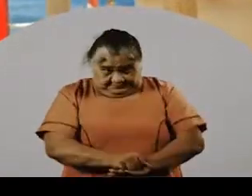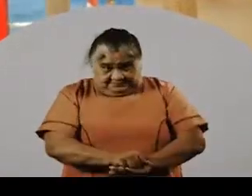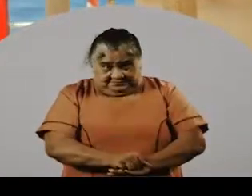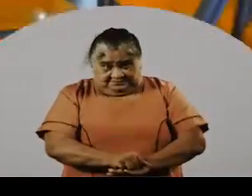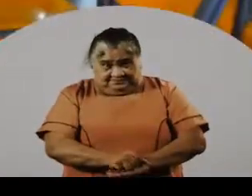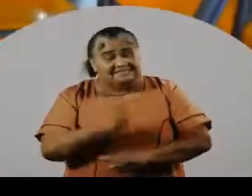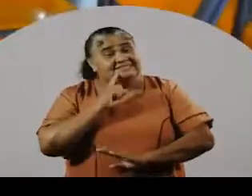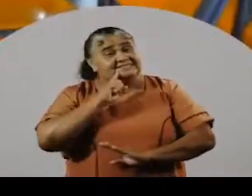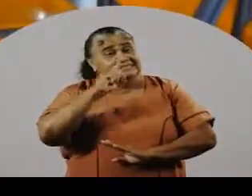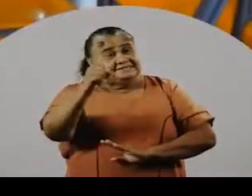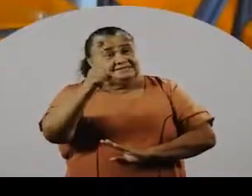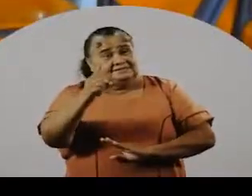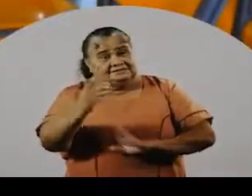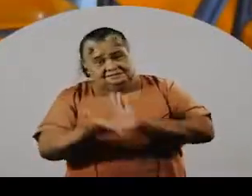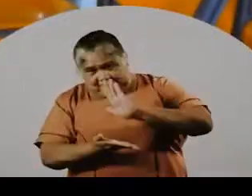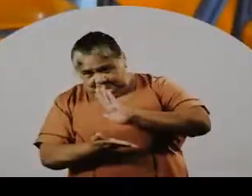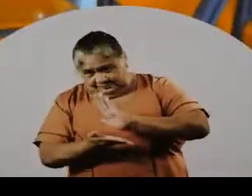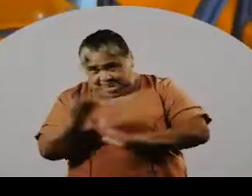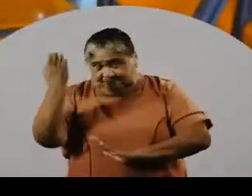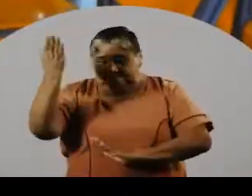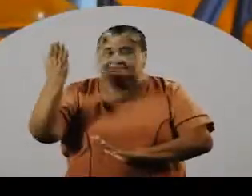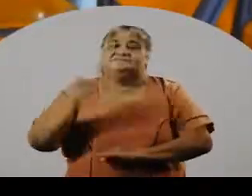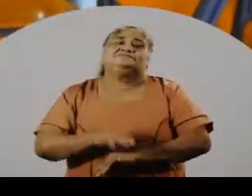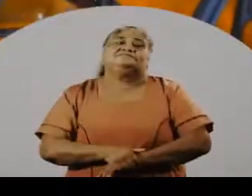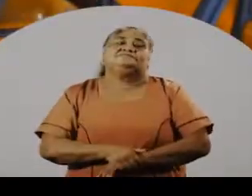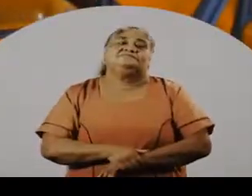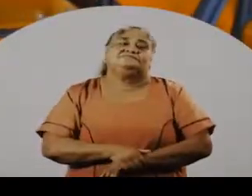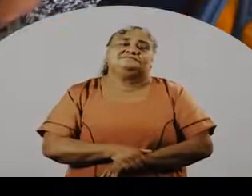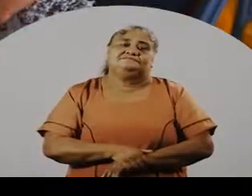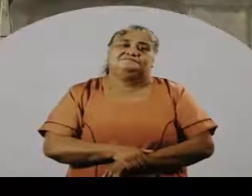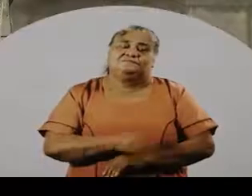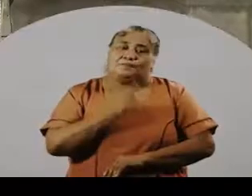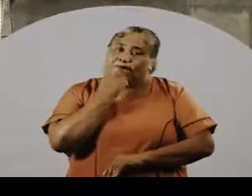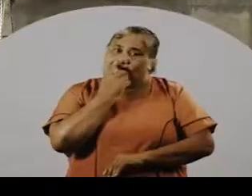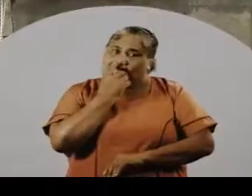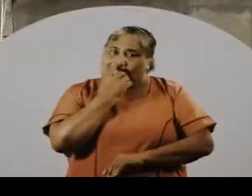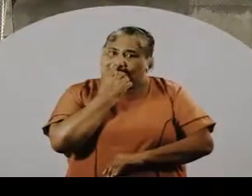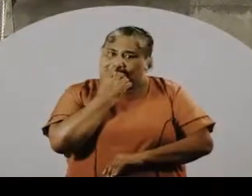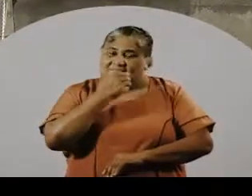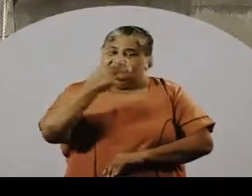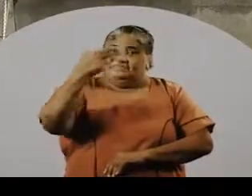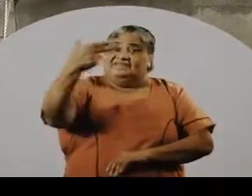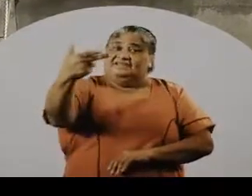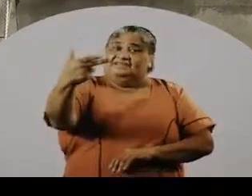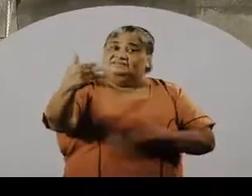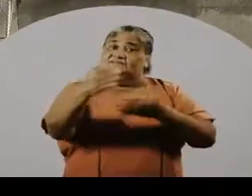Faa mole mole I anu nofo pe I lalo se I vanga nā u vaa tonu ina ina I a tuua le vaa.